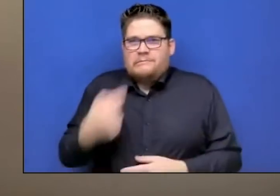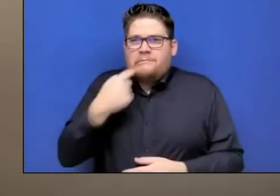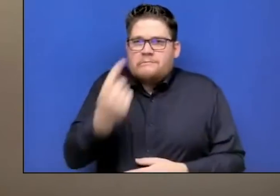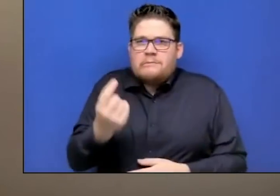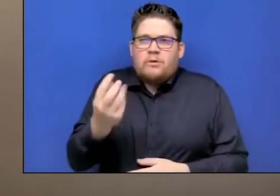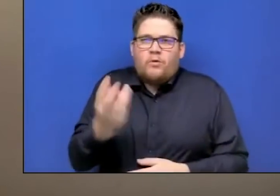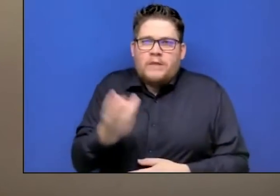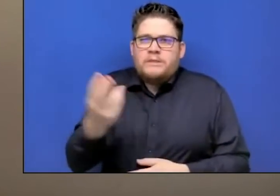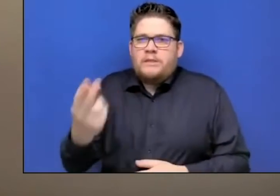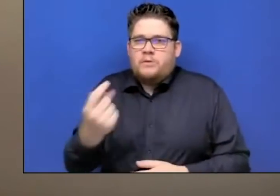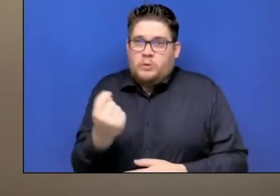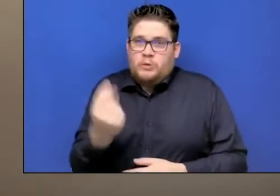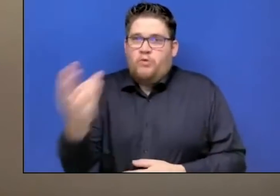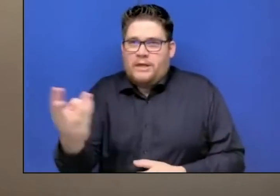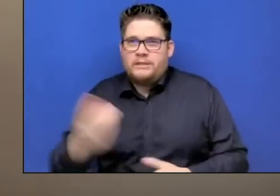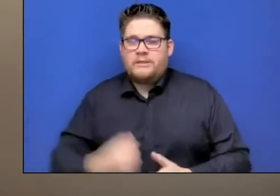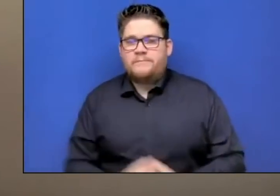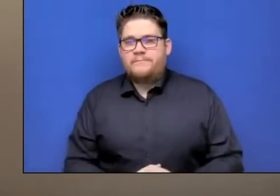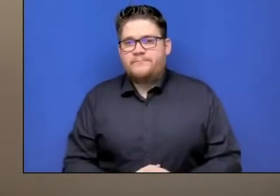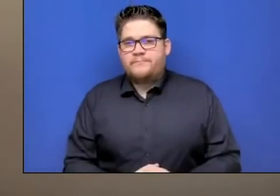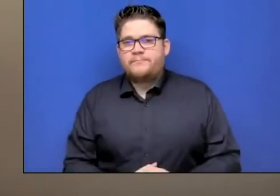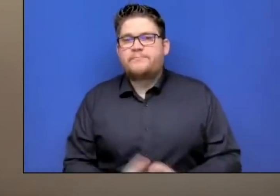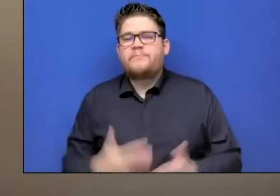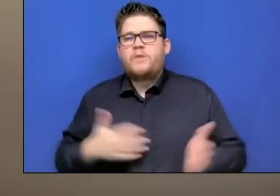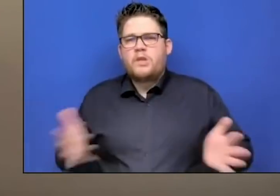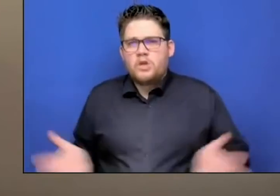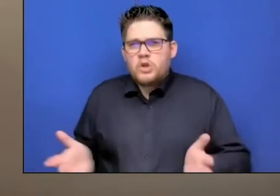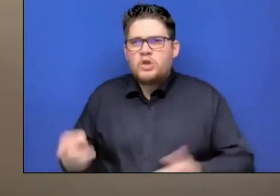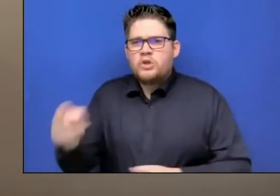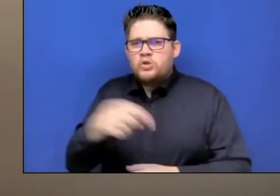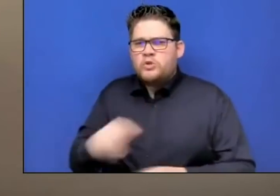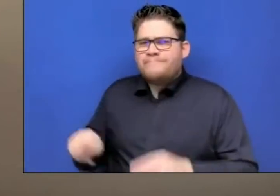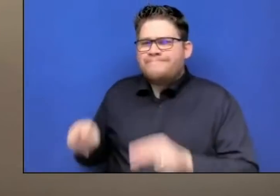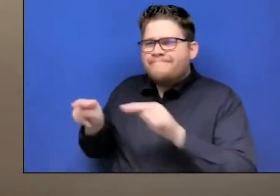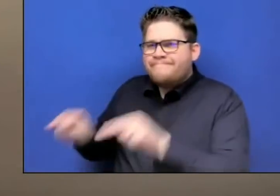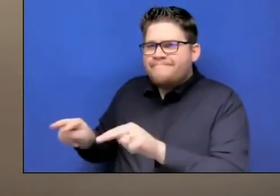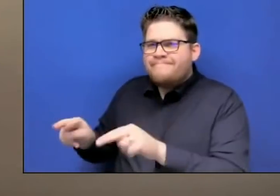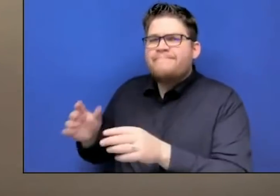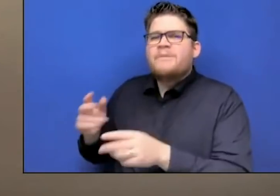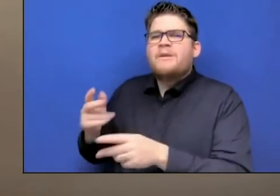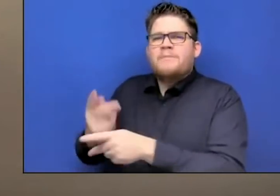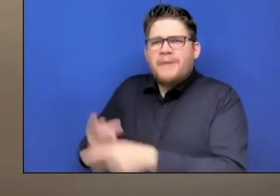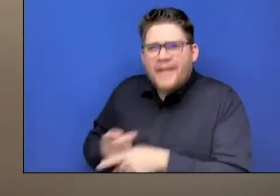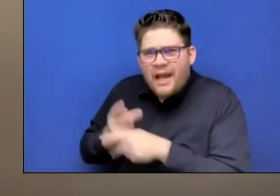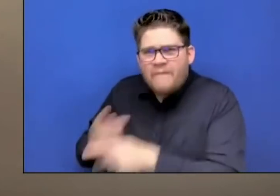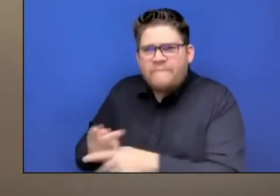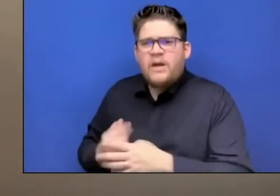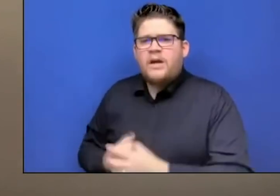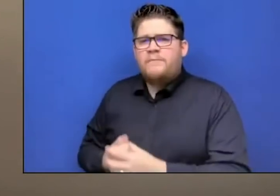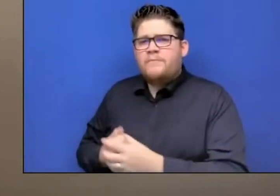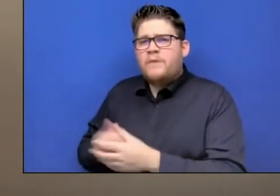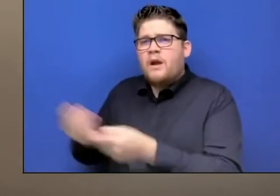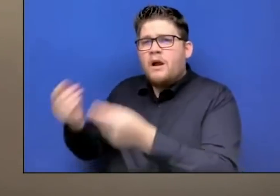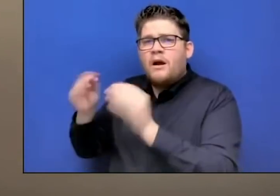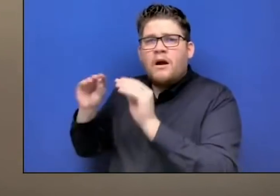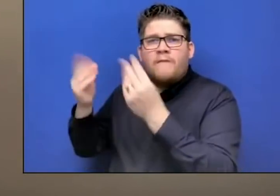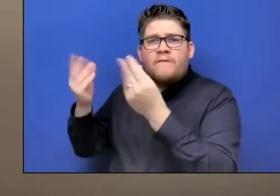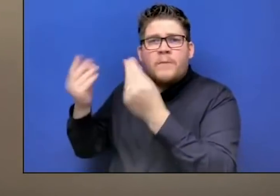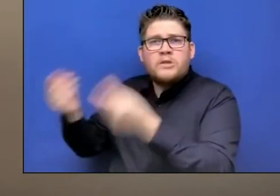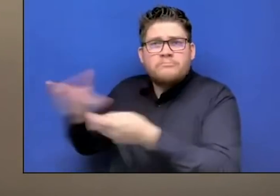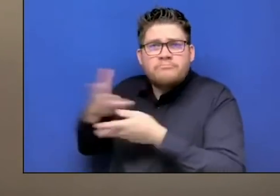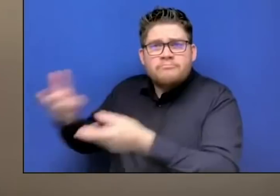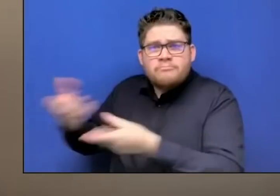on our forecasts. And we just urge everybody to stay vigilant, follow the forecast and the warnings